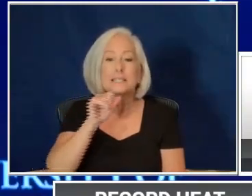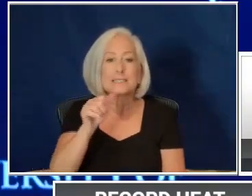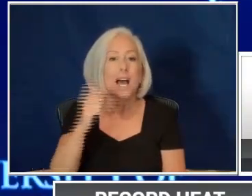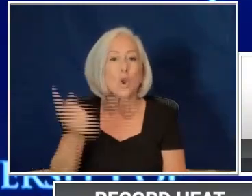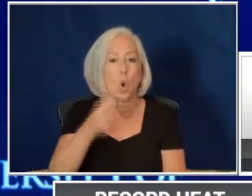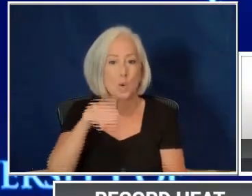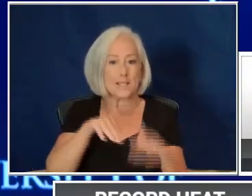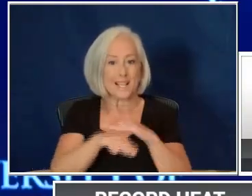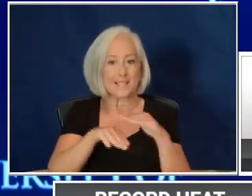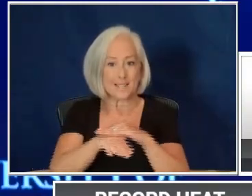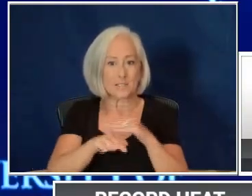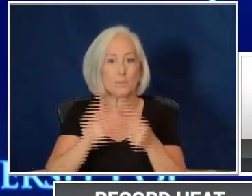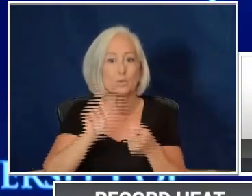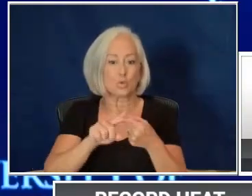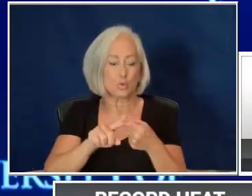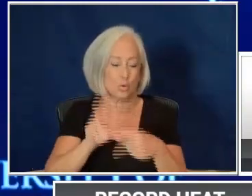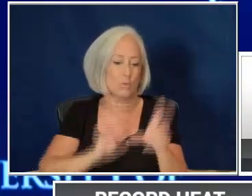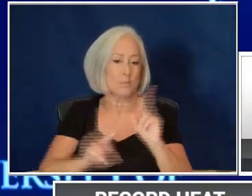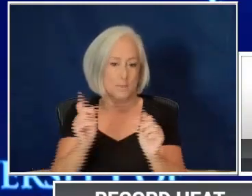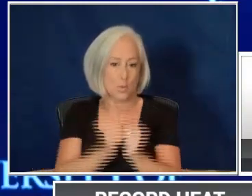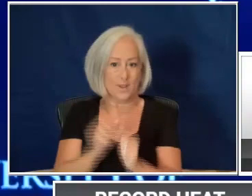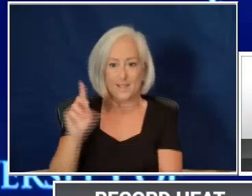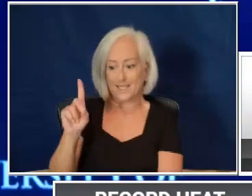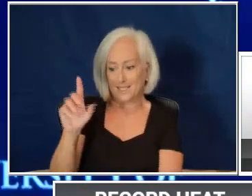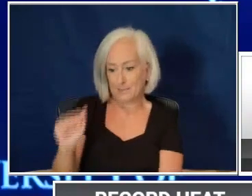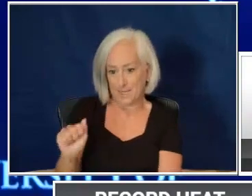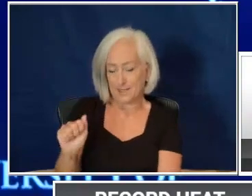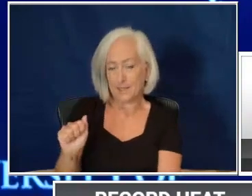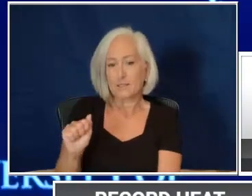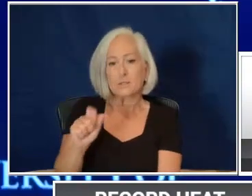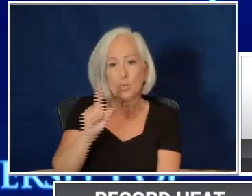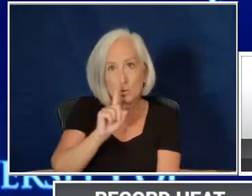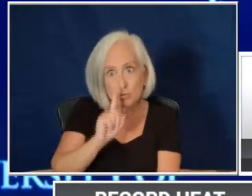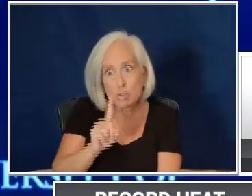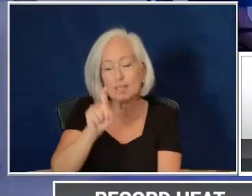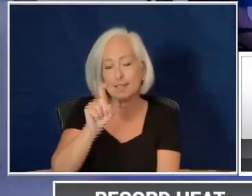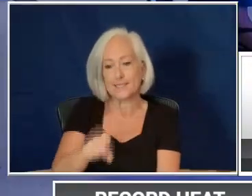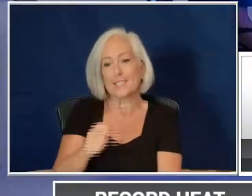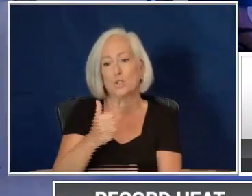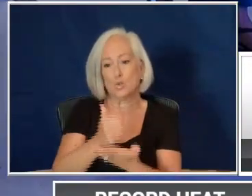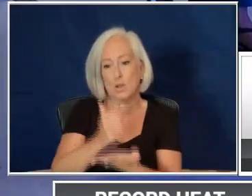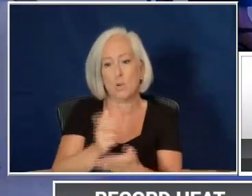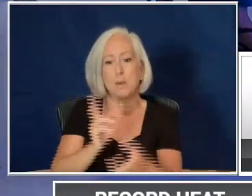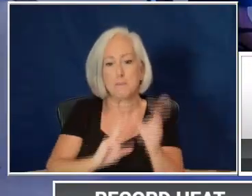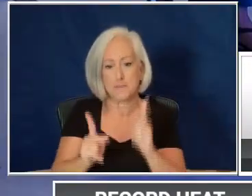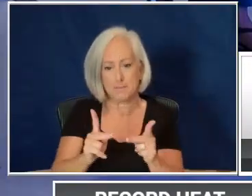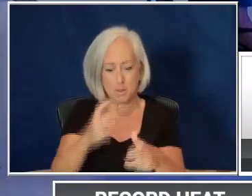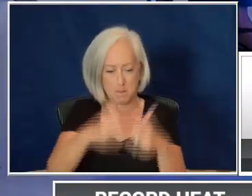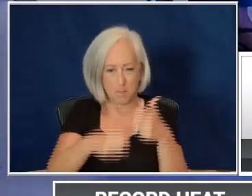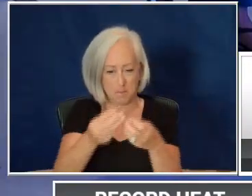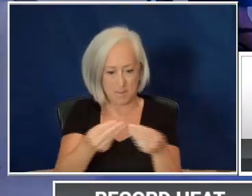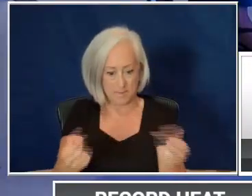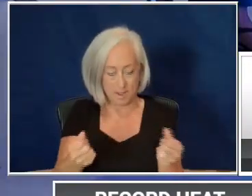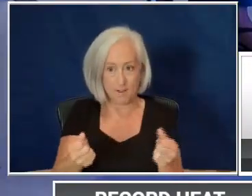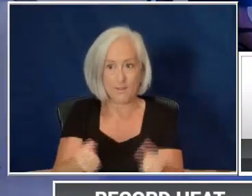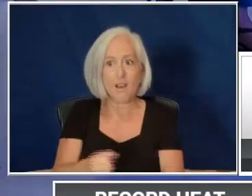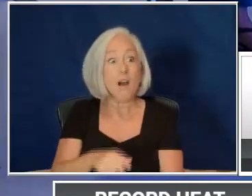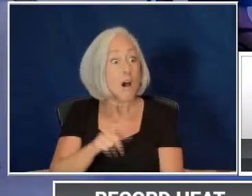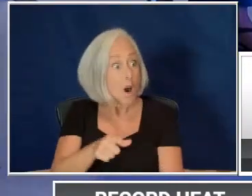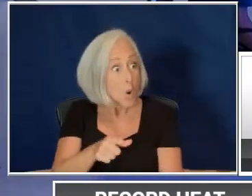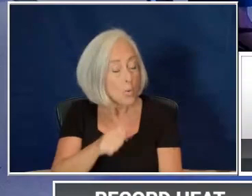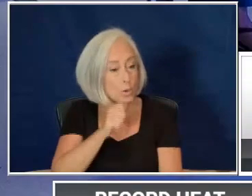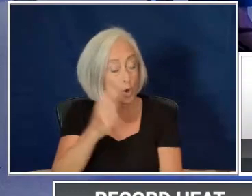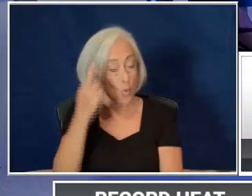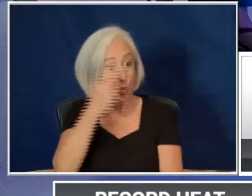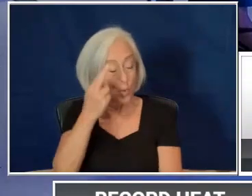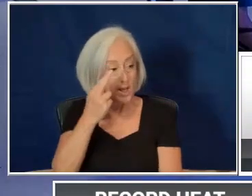disabilities. Yeah. And so we really have to help our patients problem solve that. And I don't think we realize how weird positions we put our bodies in trying